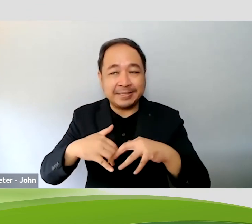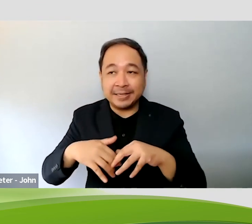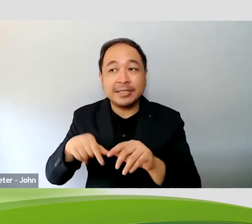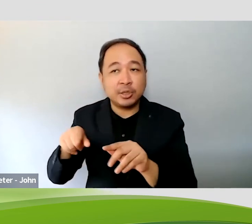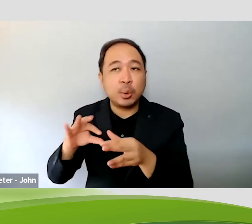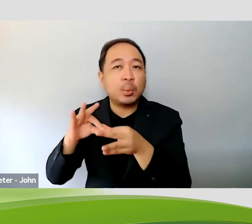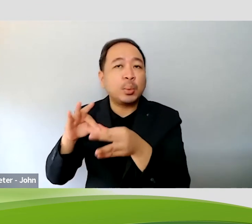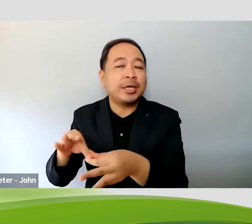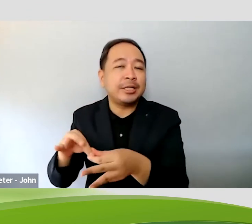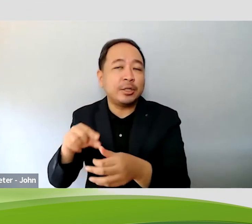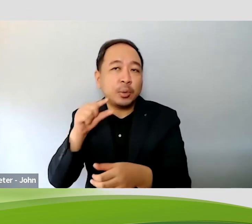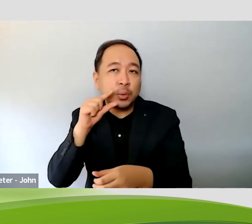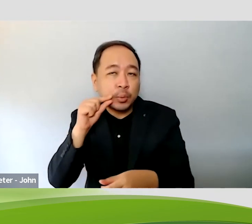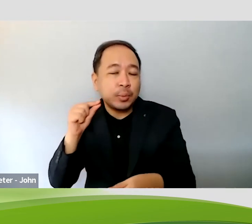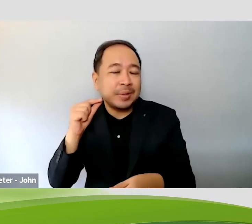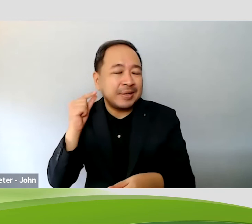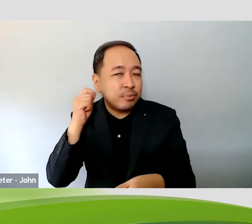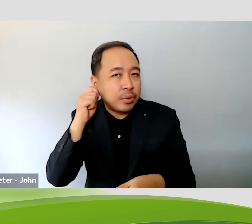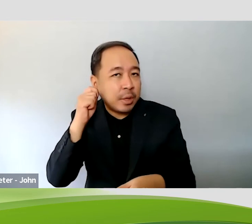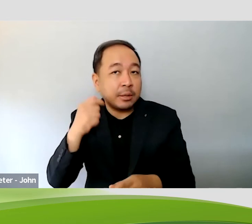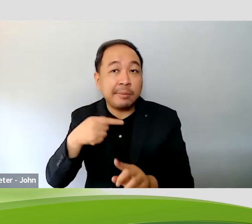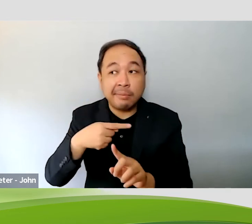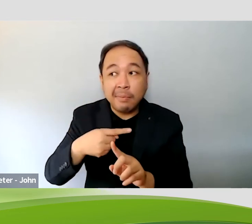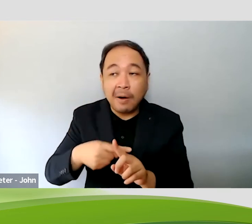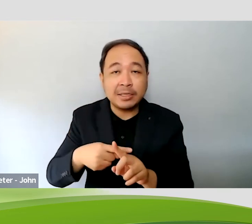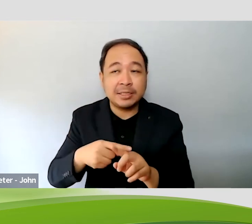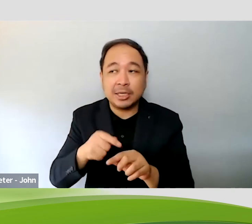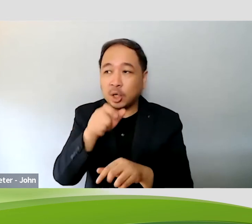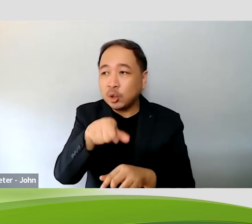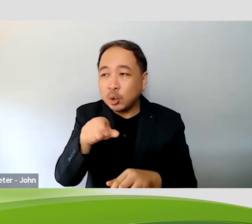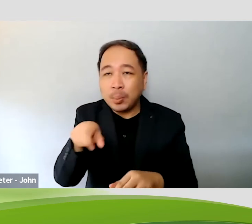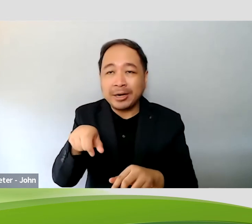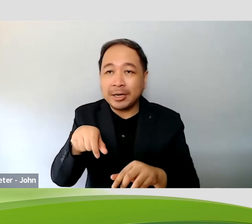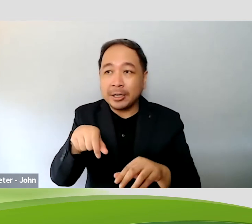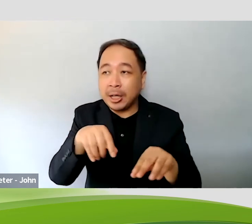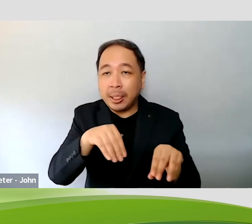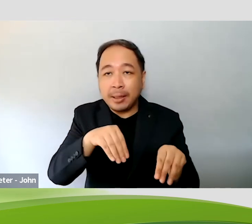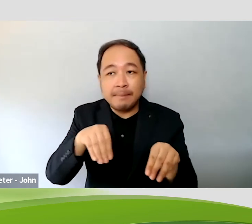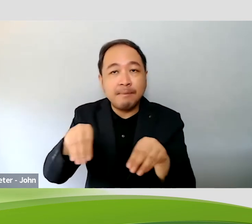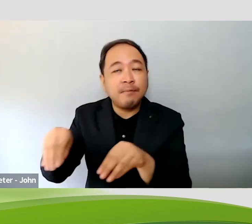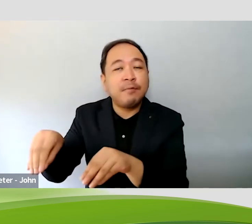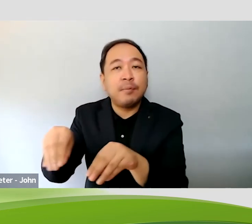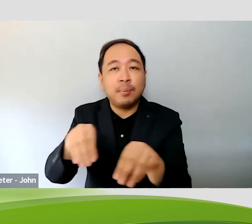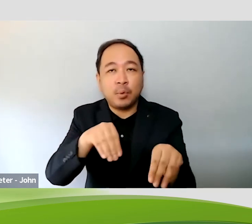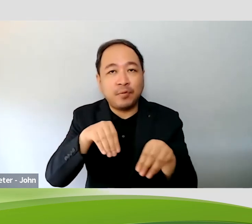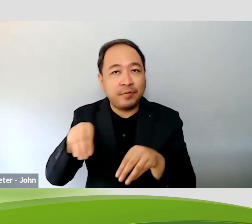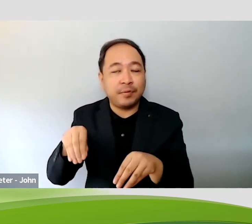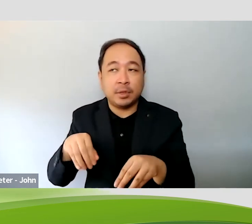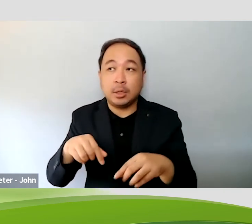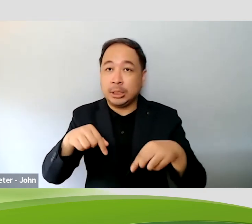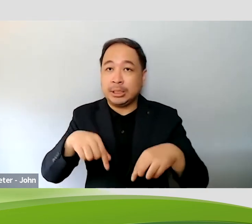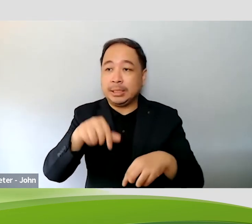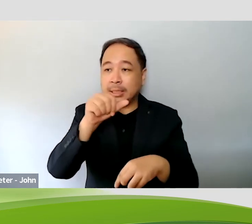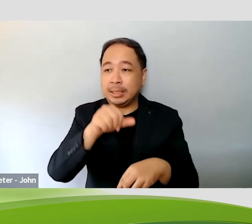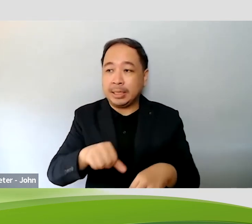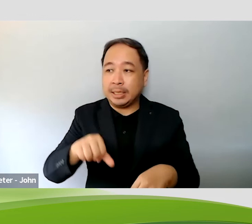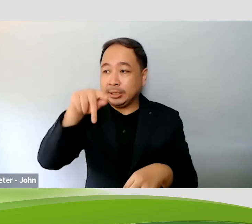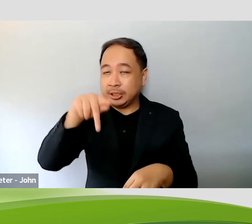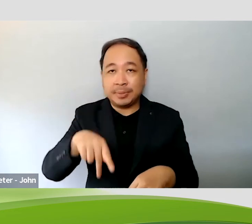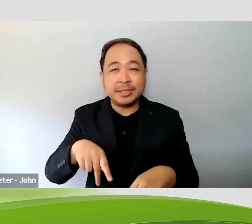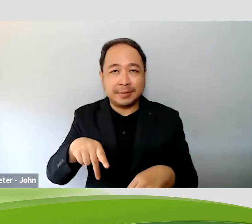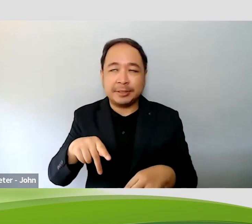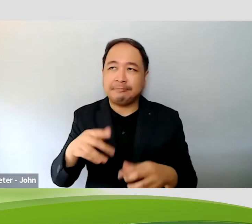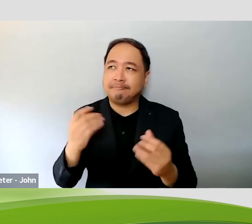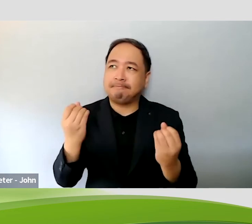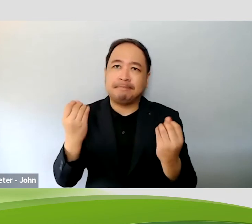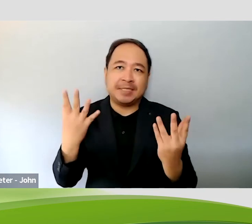mobility. With numerous reports consistently highlighting that the Asia Pacific region is particularly vulnerable to the impacts of climate